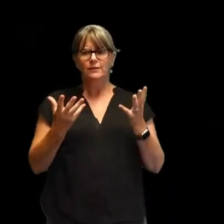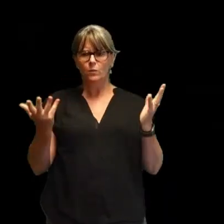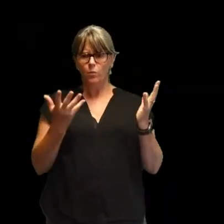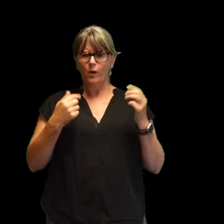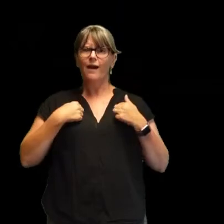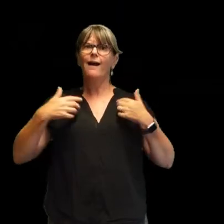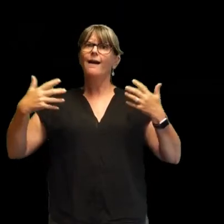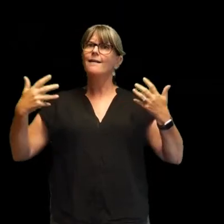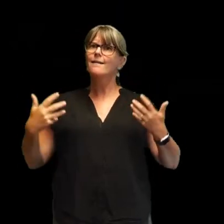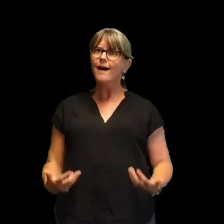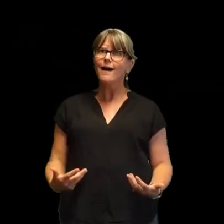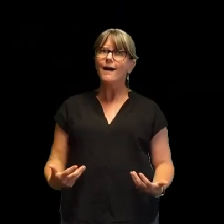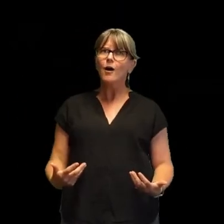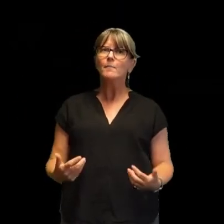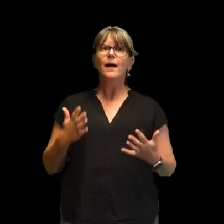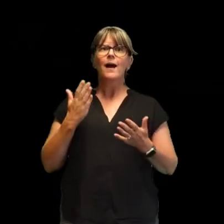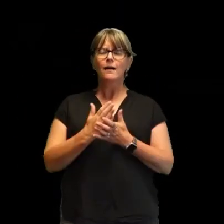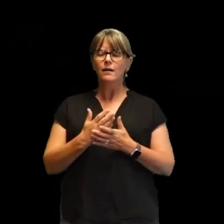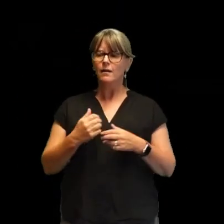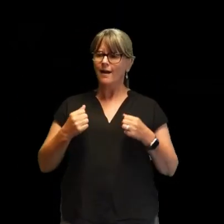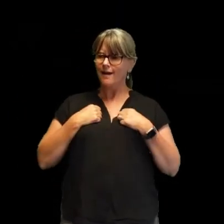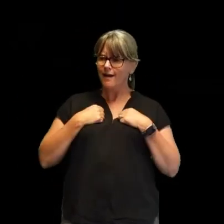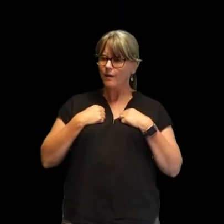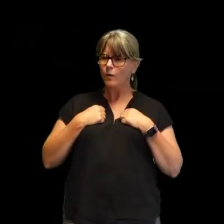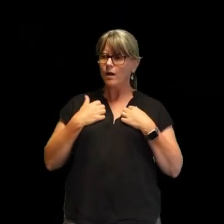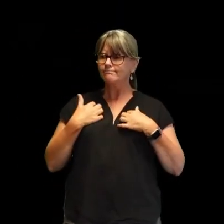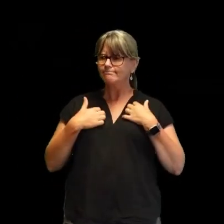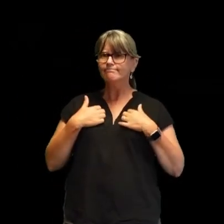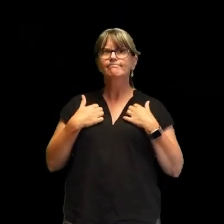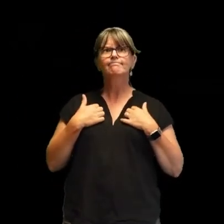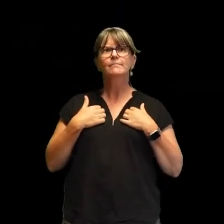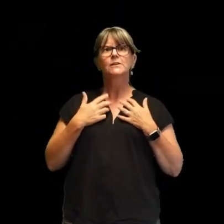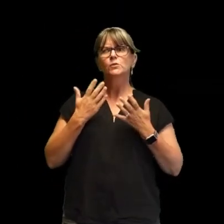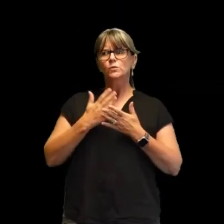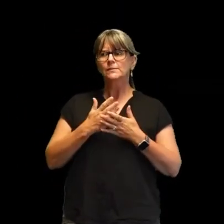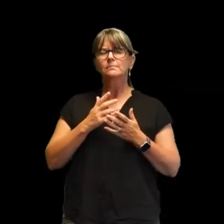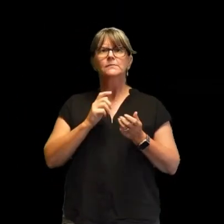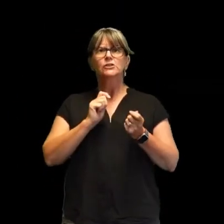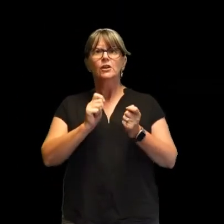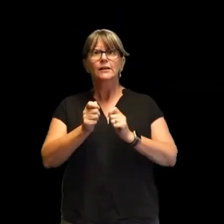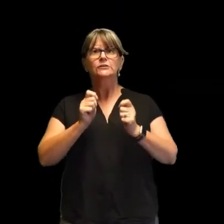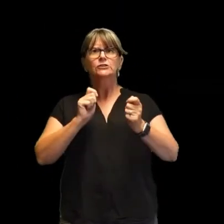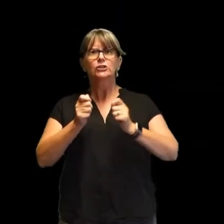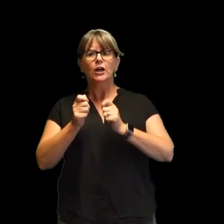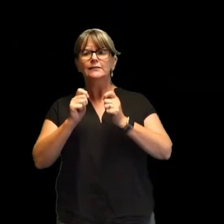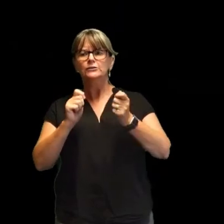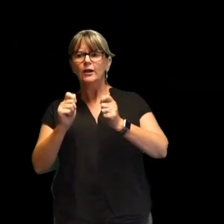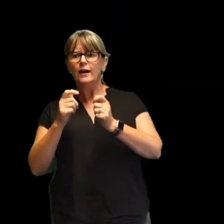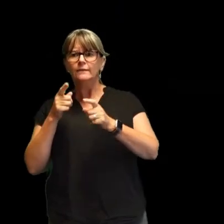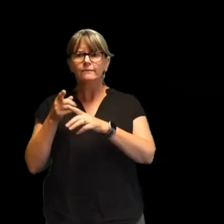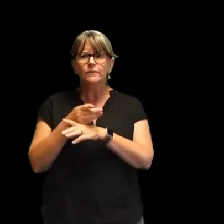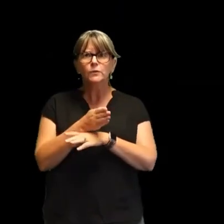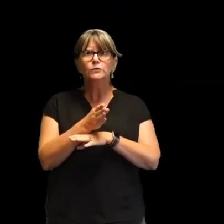This programme expresses where we are right now, but also our desire to keep evolving. It's a journey.